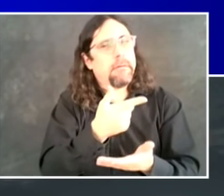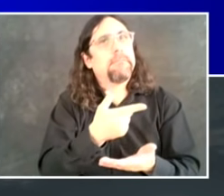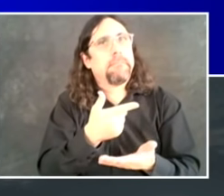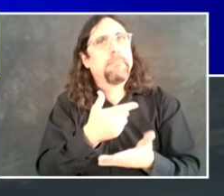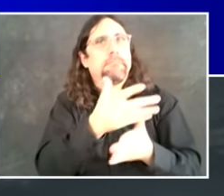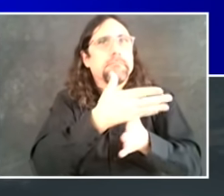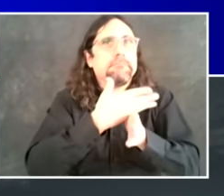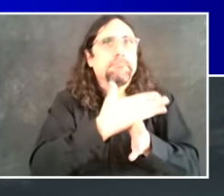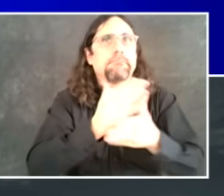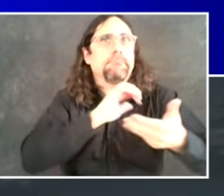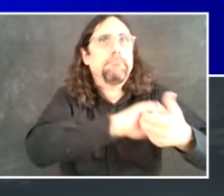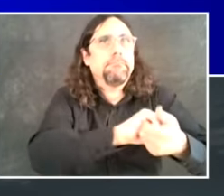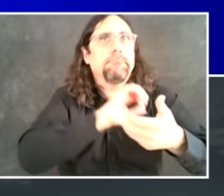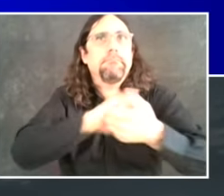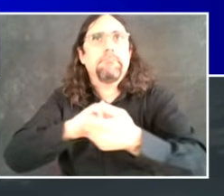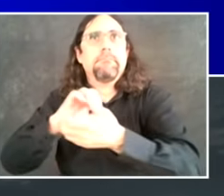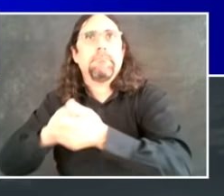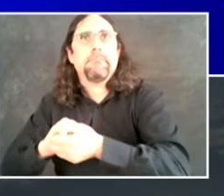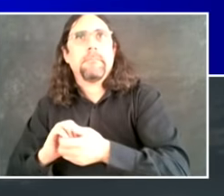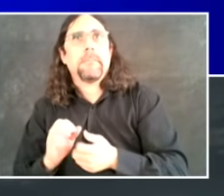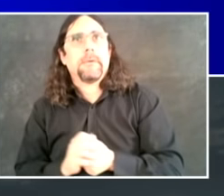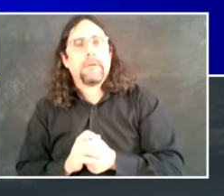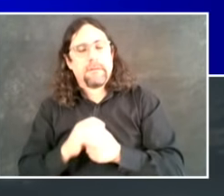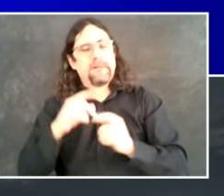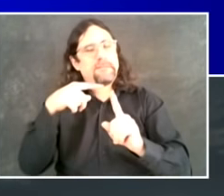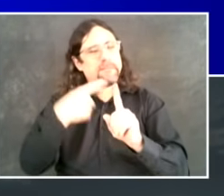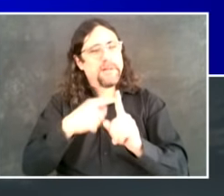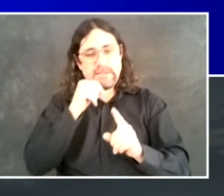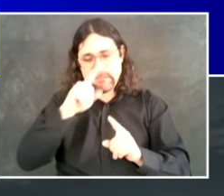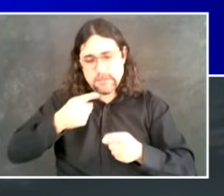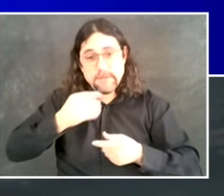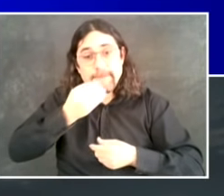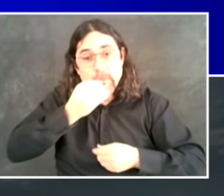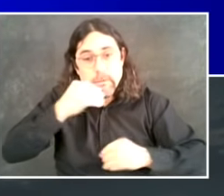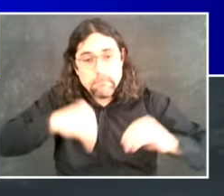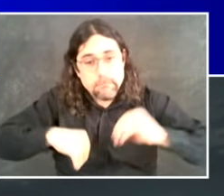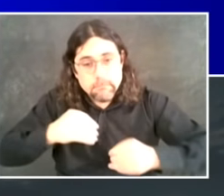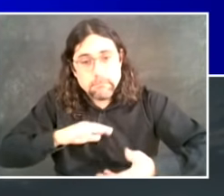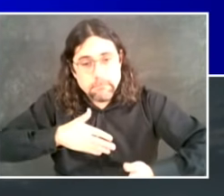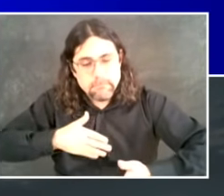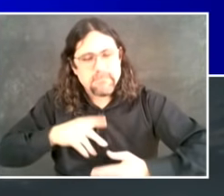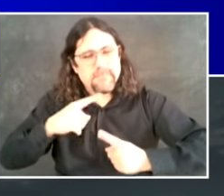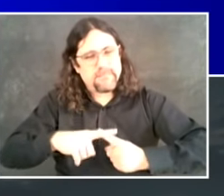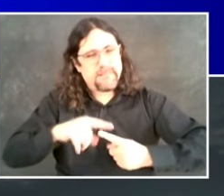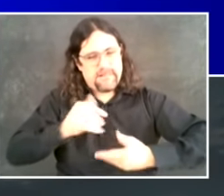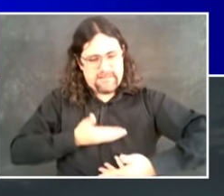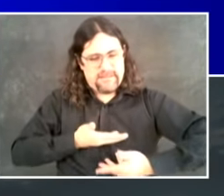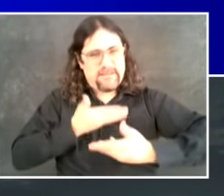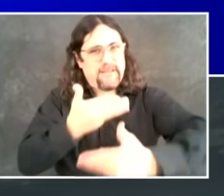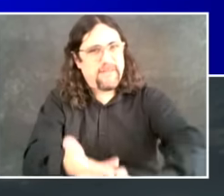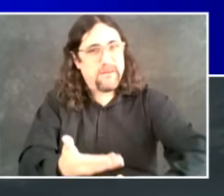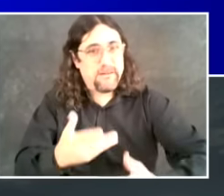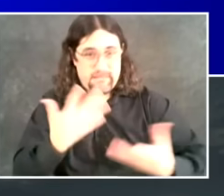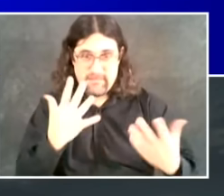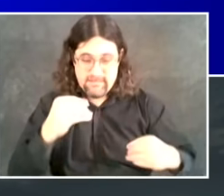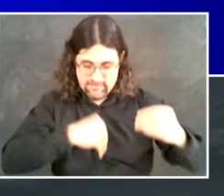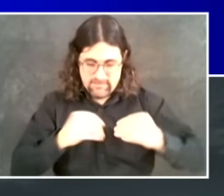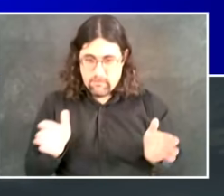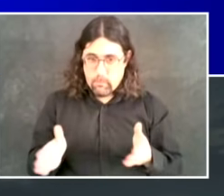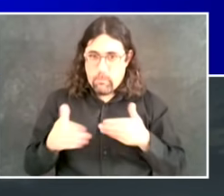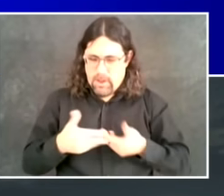need more personnel and in sourcing available meals in those neighborhoods. The more we can do locally, the better off we'll